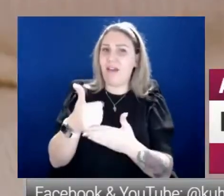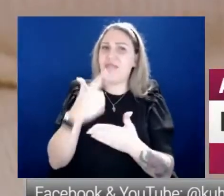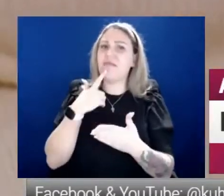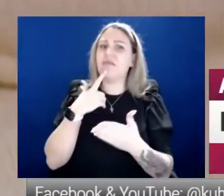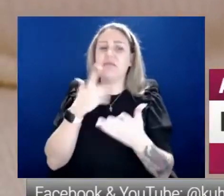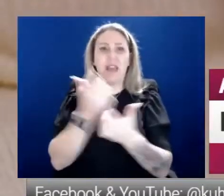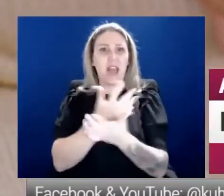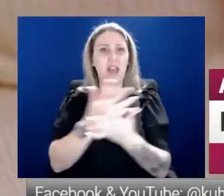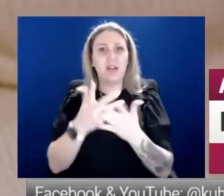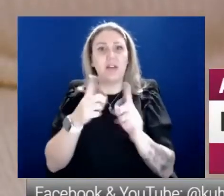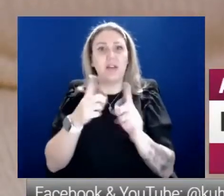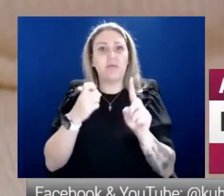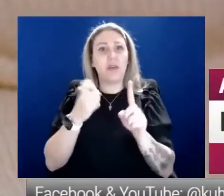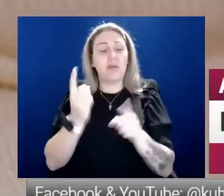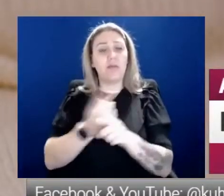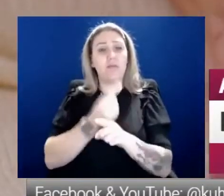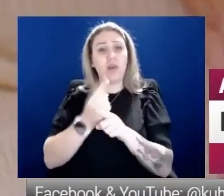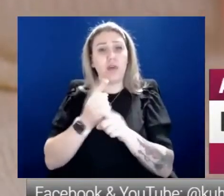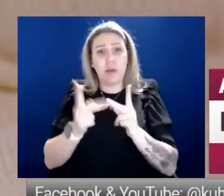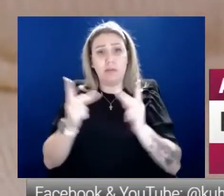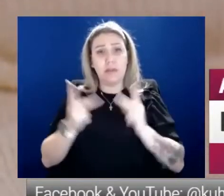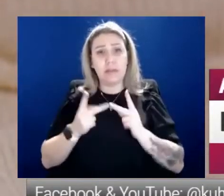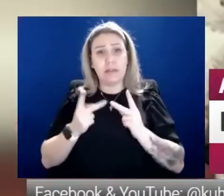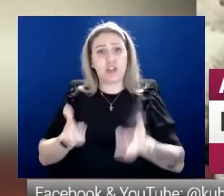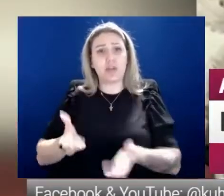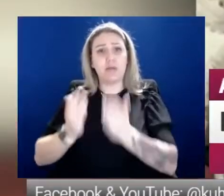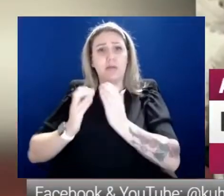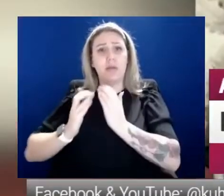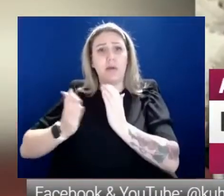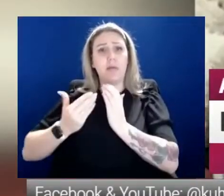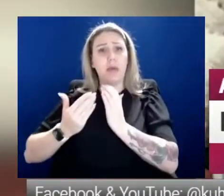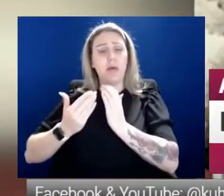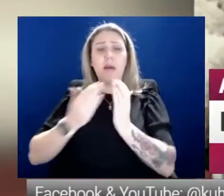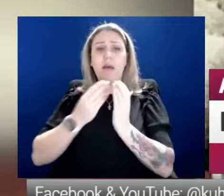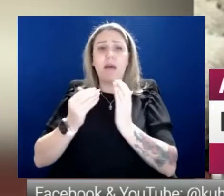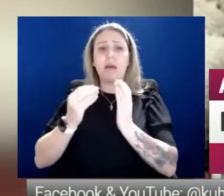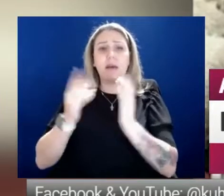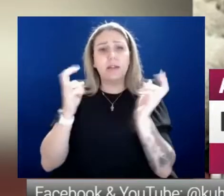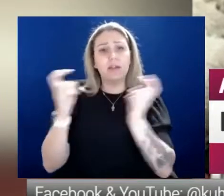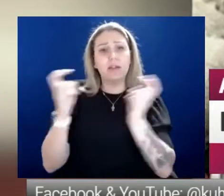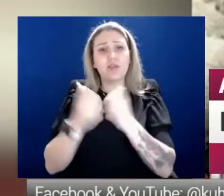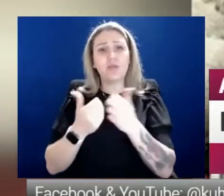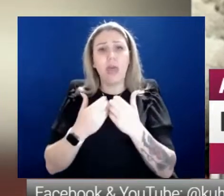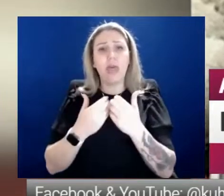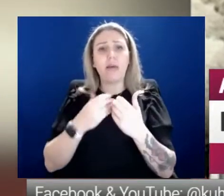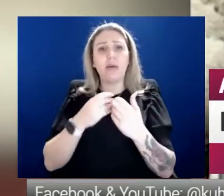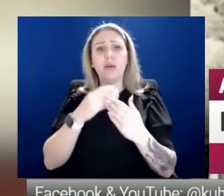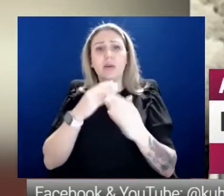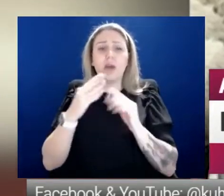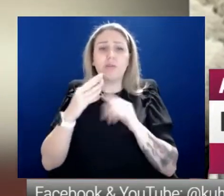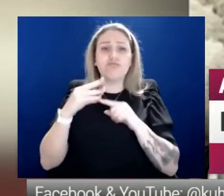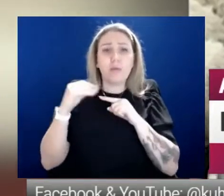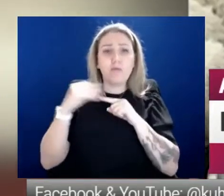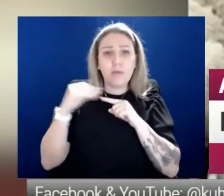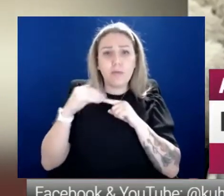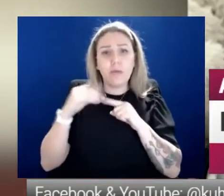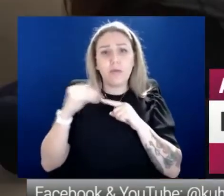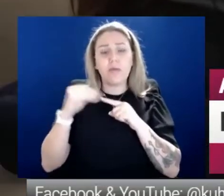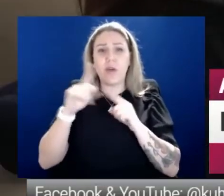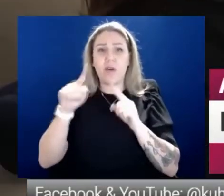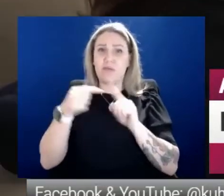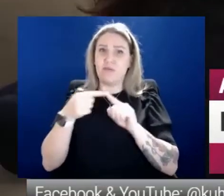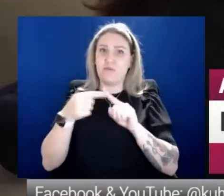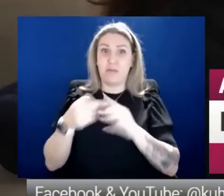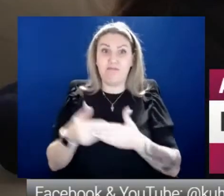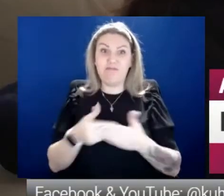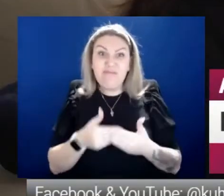positioning, burping, even issues with engorgement. It made a world of difference for when she had baby number 2. Having the